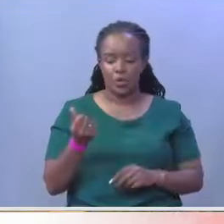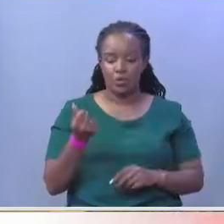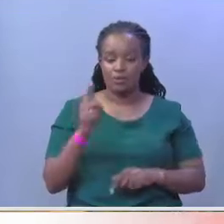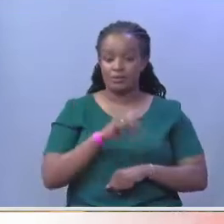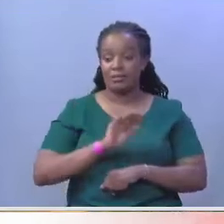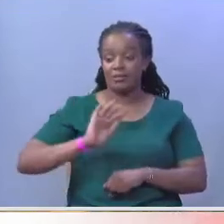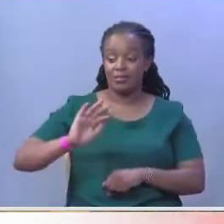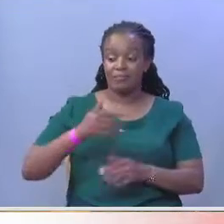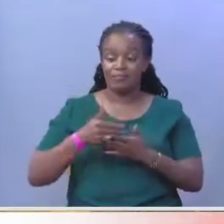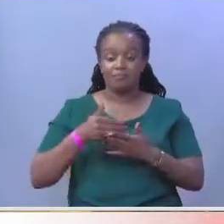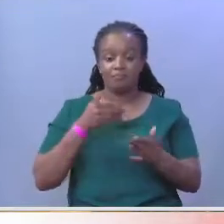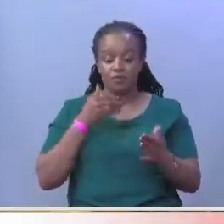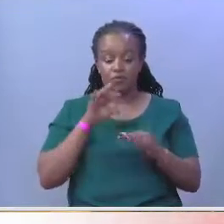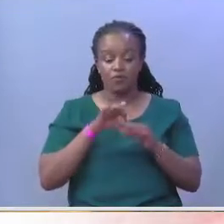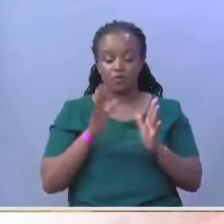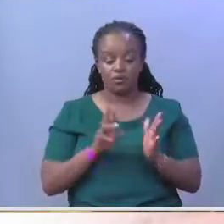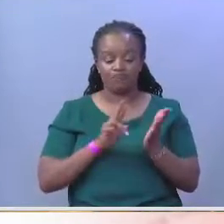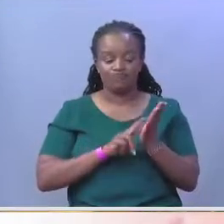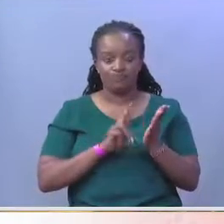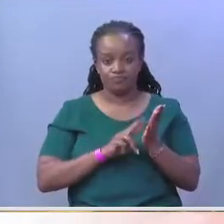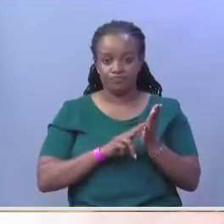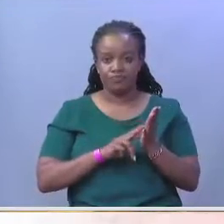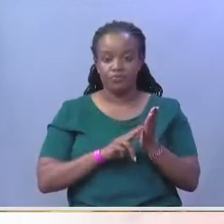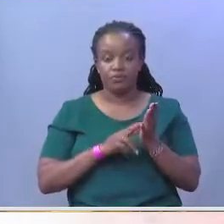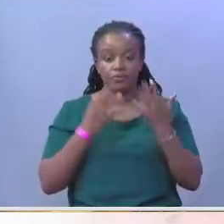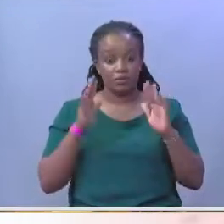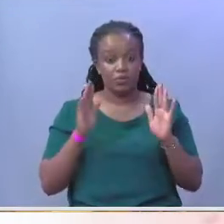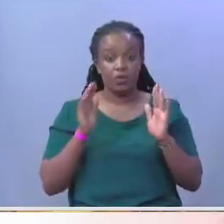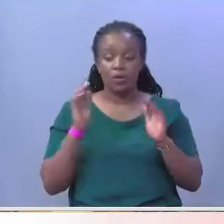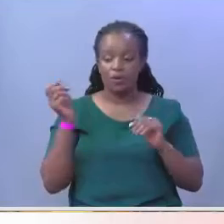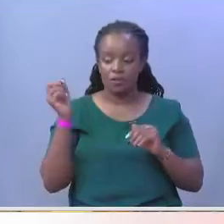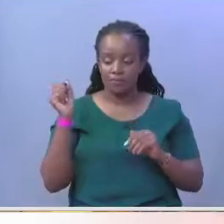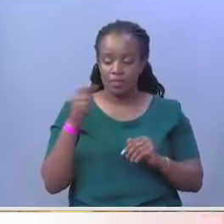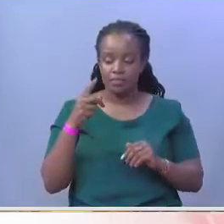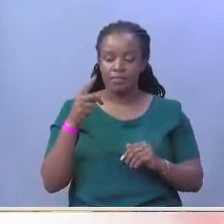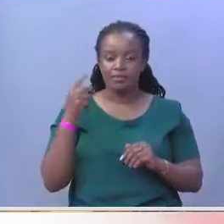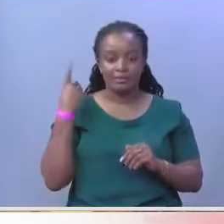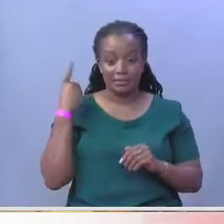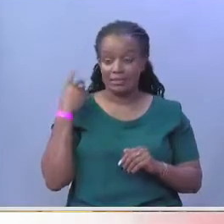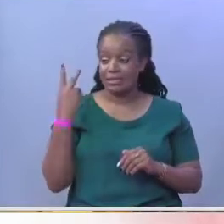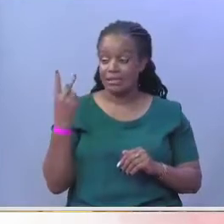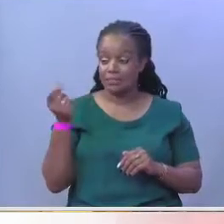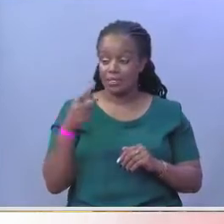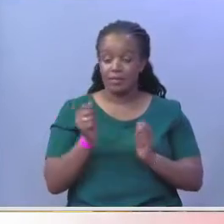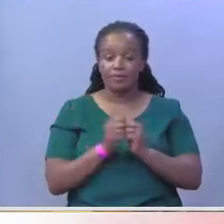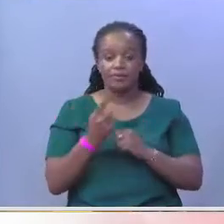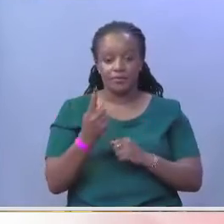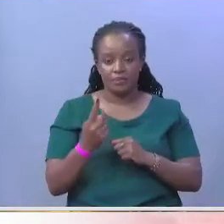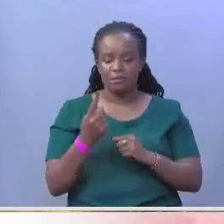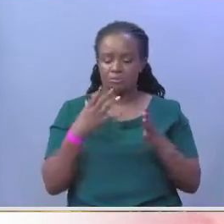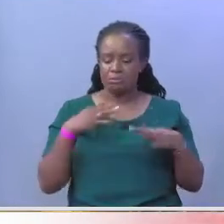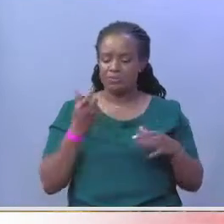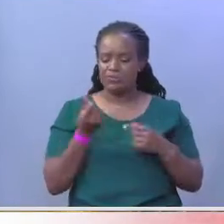The registration deadline lapses on 2nd November. Low voter turnout is still being witnessed in registration